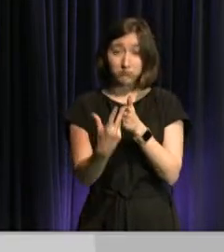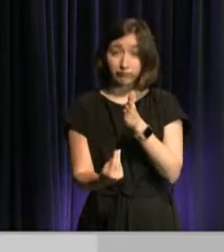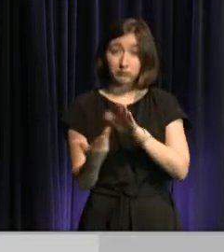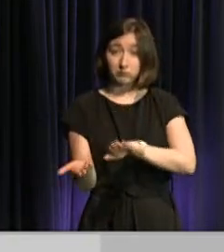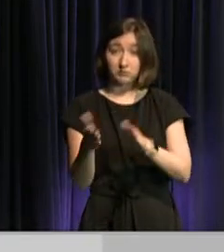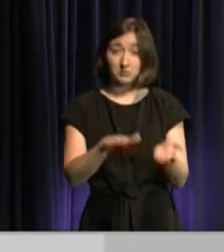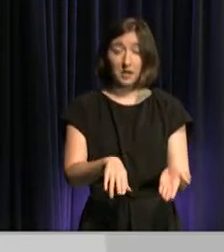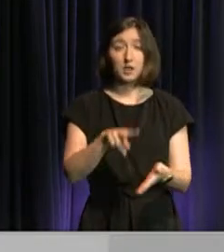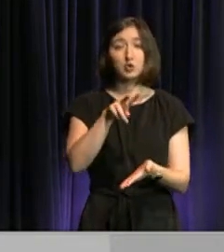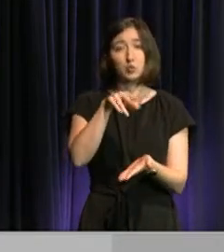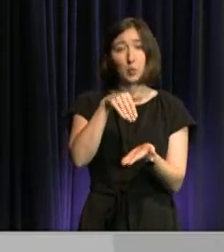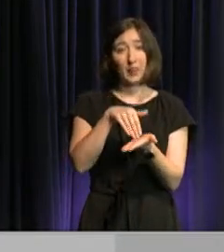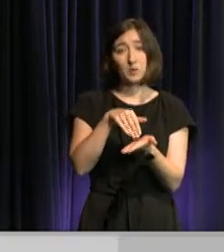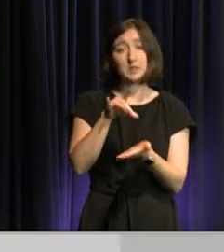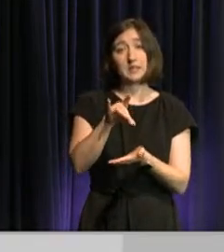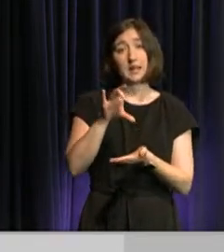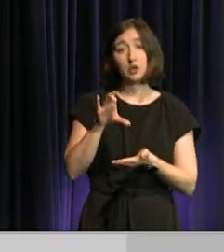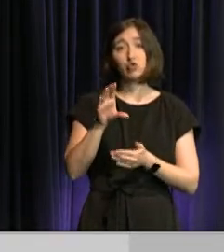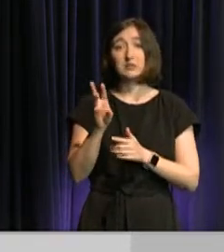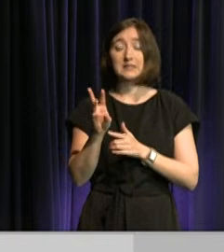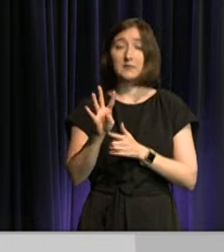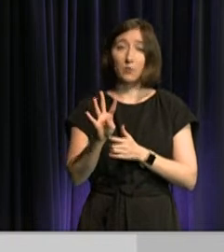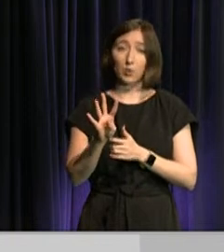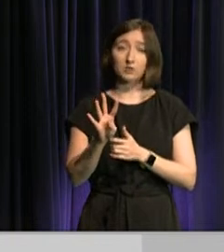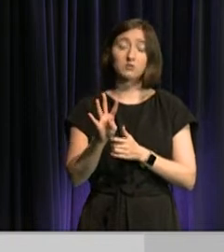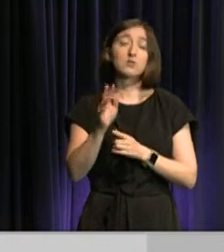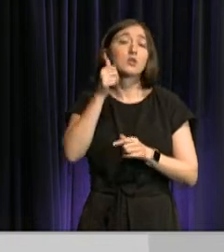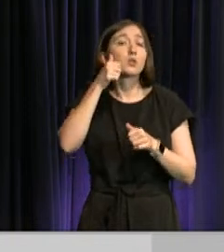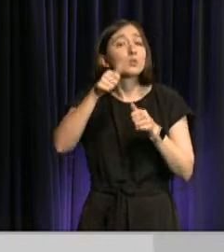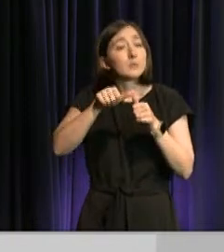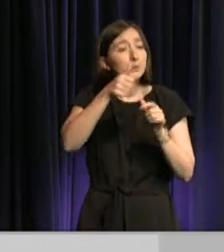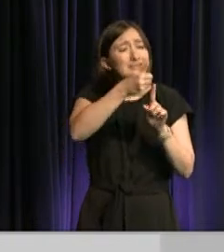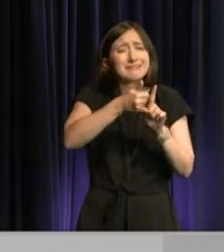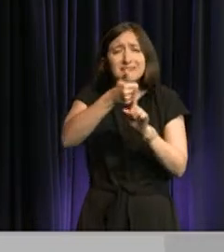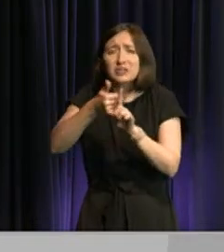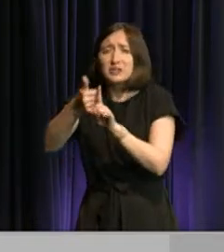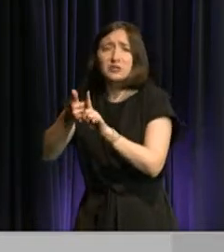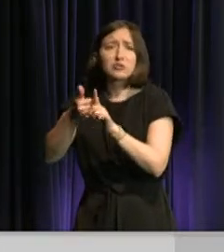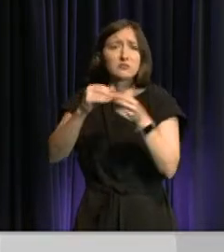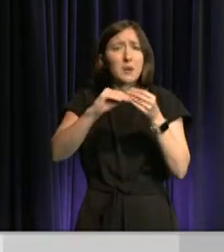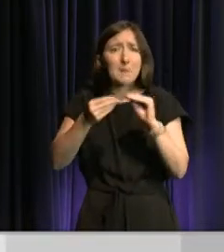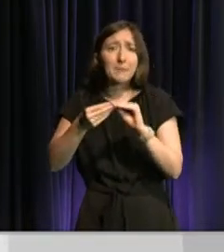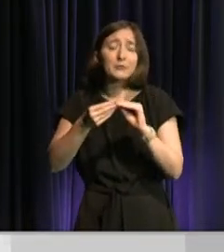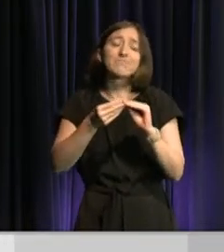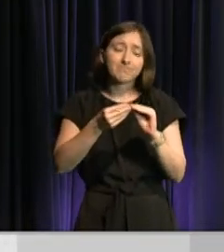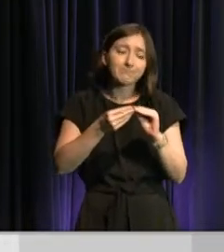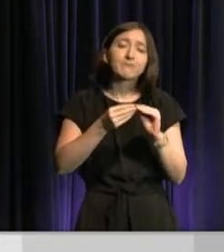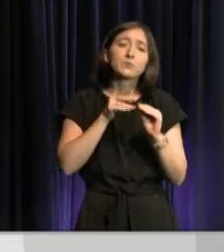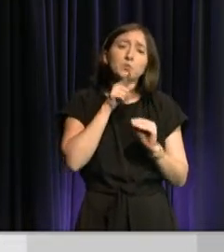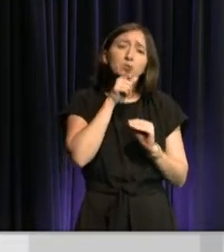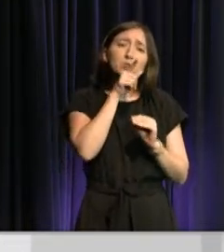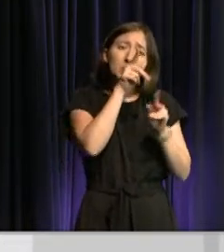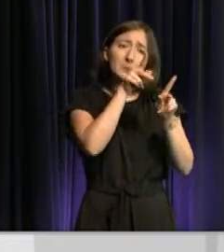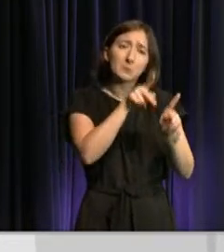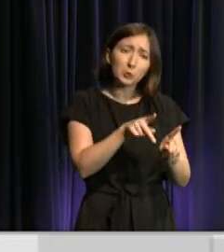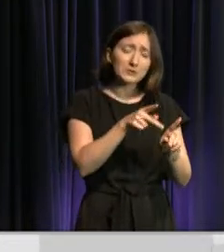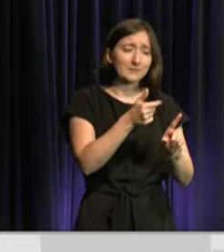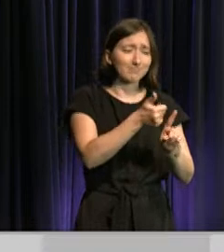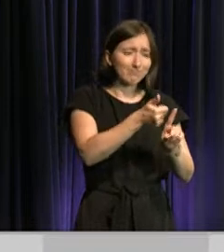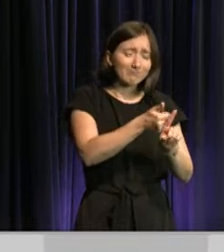2,864. Please do keep in mind that those are lives that were well lived and now are lost, family, neighbors,